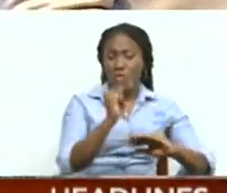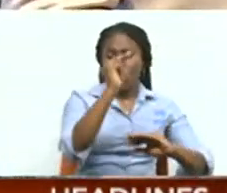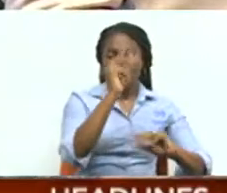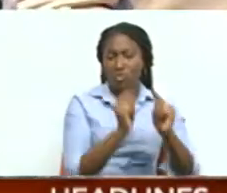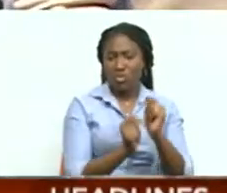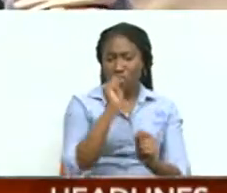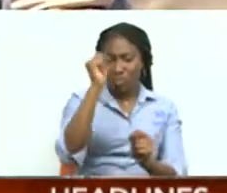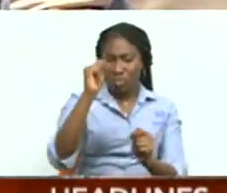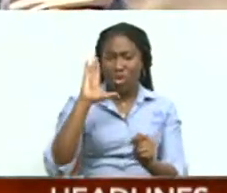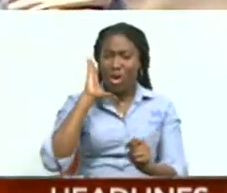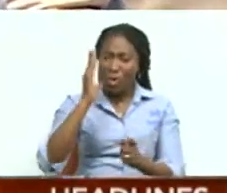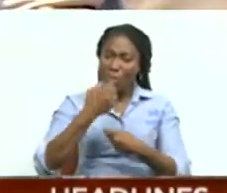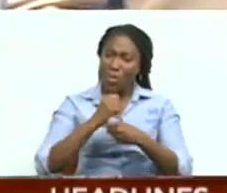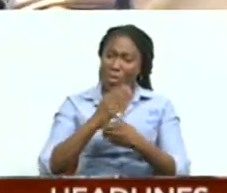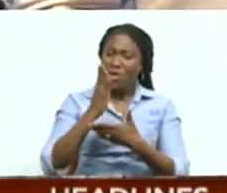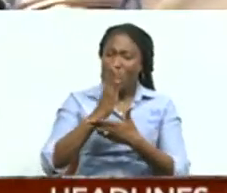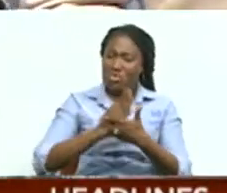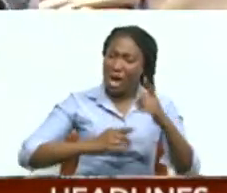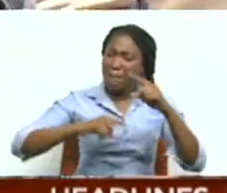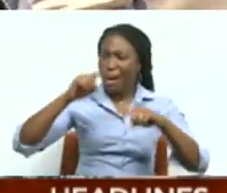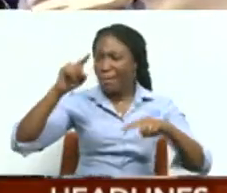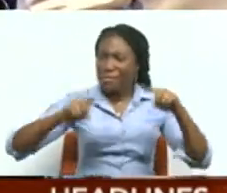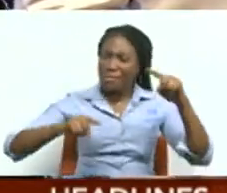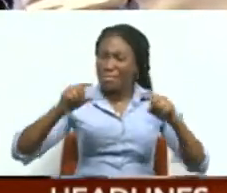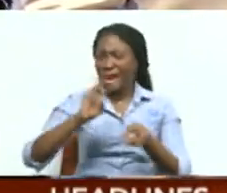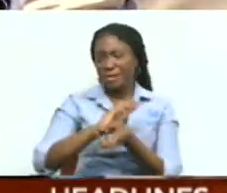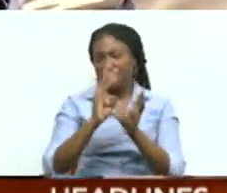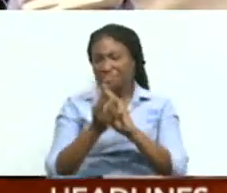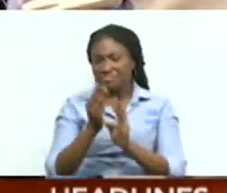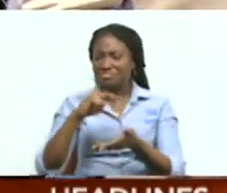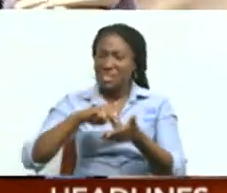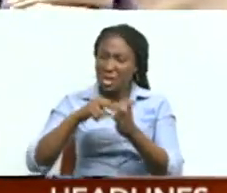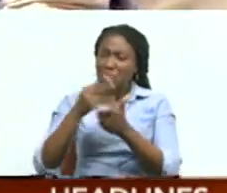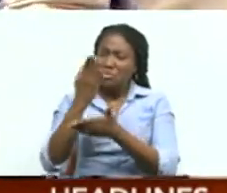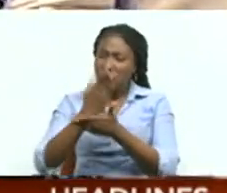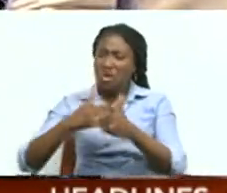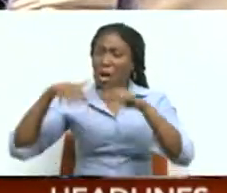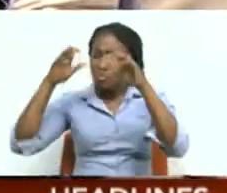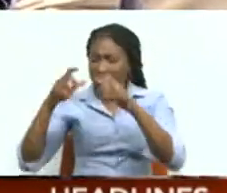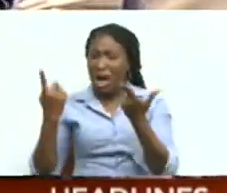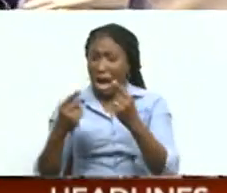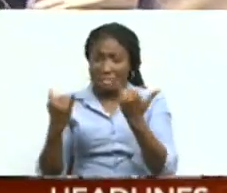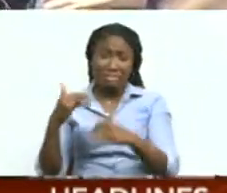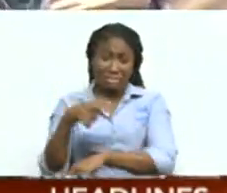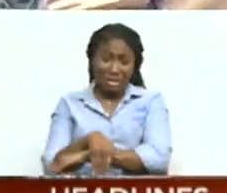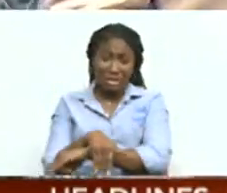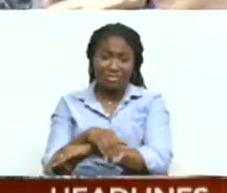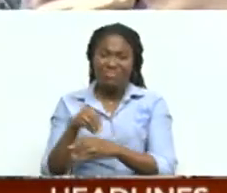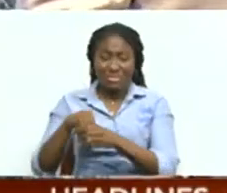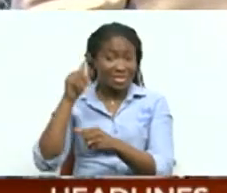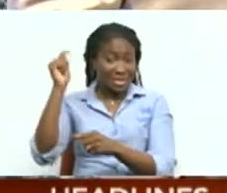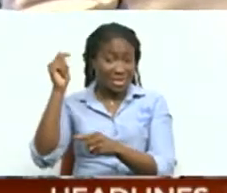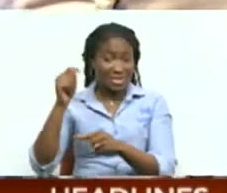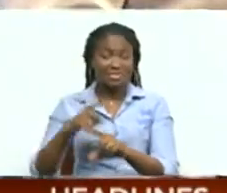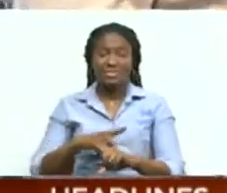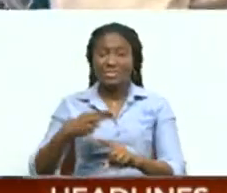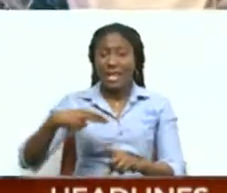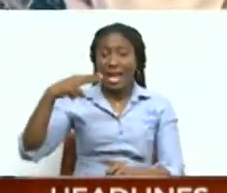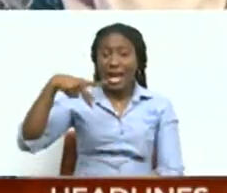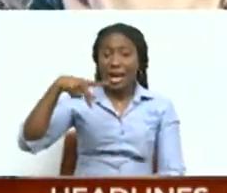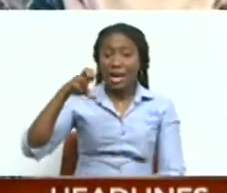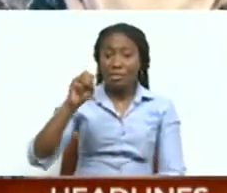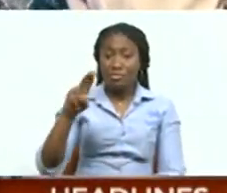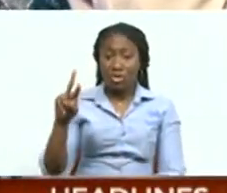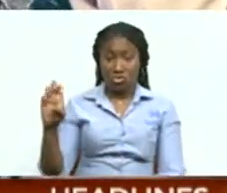some instability and moisture to our area, fueling some showers across Tobago this evening. For the weekend, though, a high-pressure system remains in place,